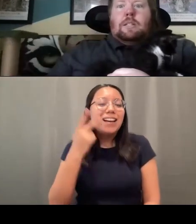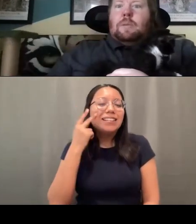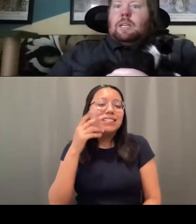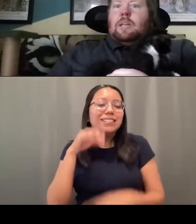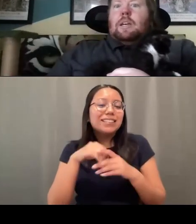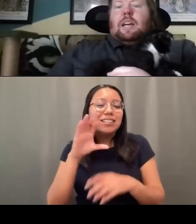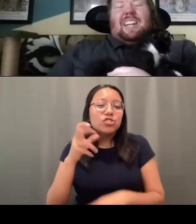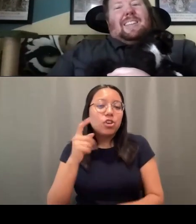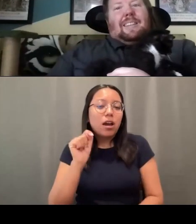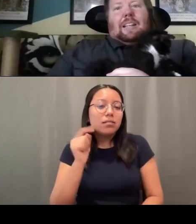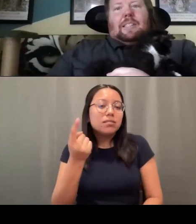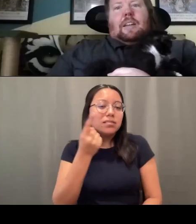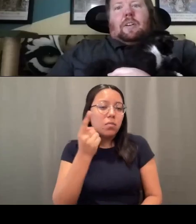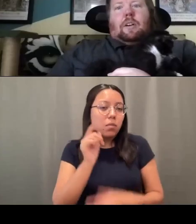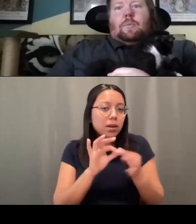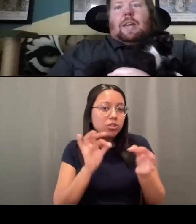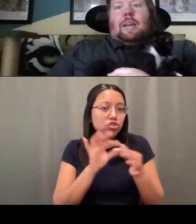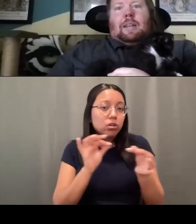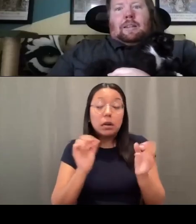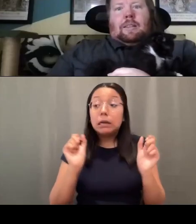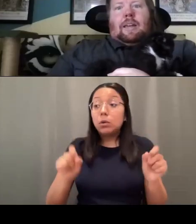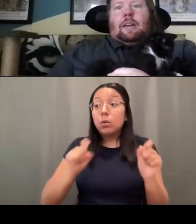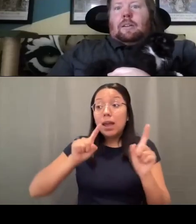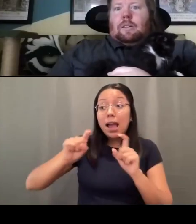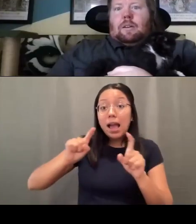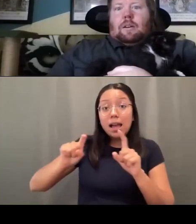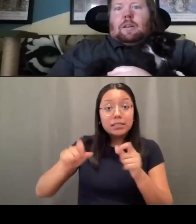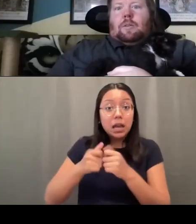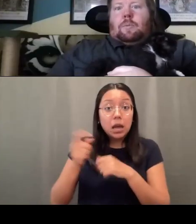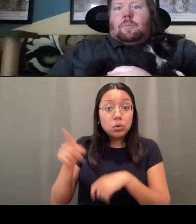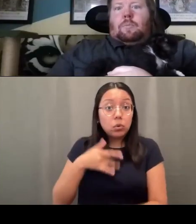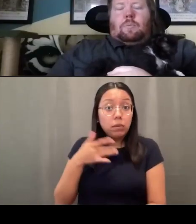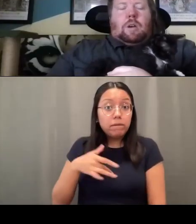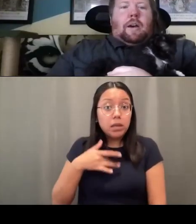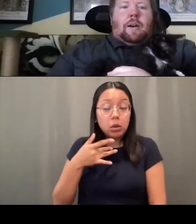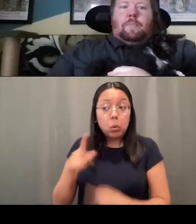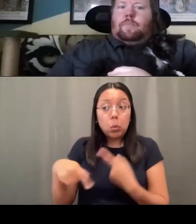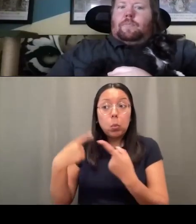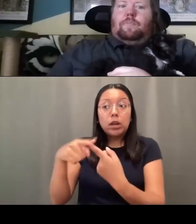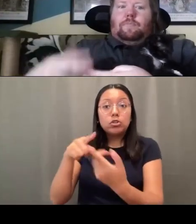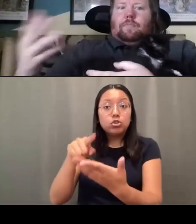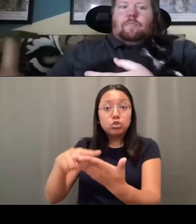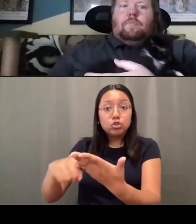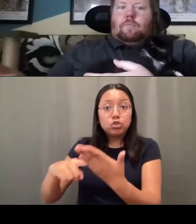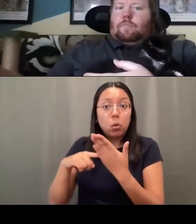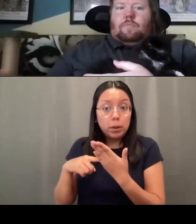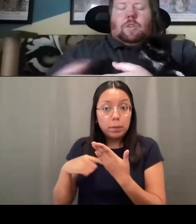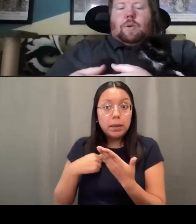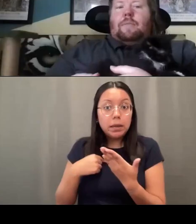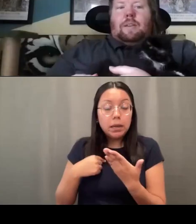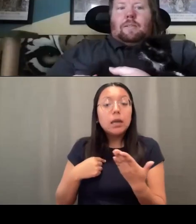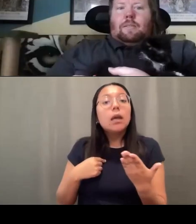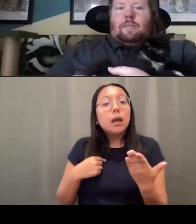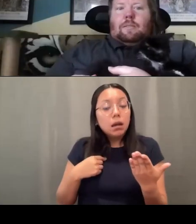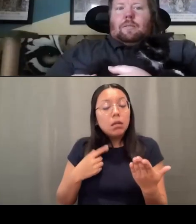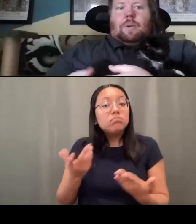feeling, showing it to me. Mhm. And I think Mhm. that's another good way in, like, you know, um, you haven't we